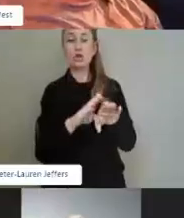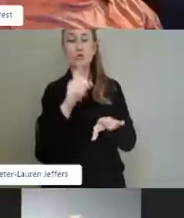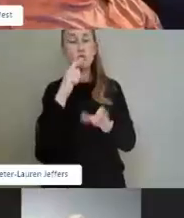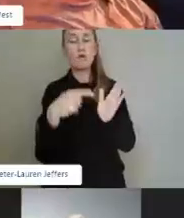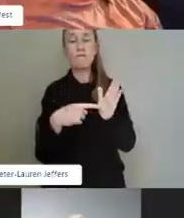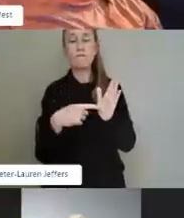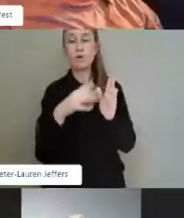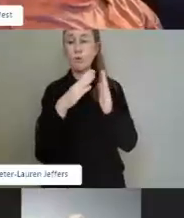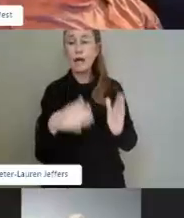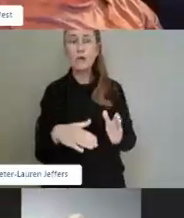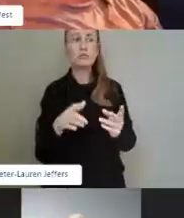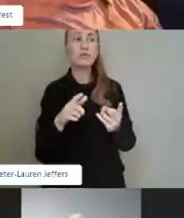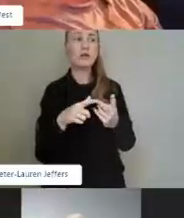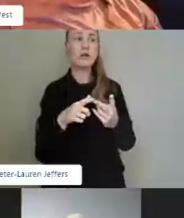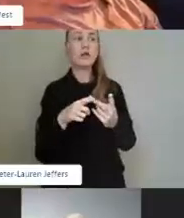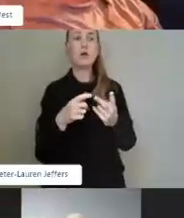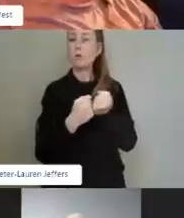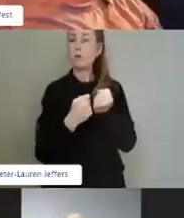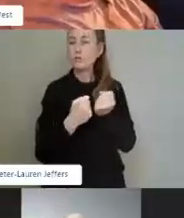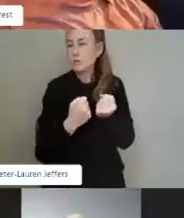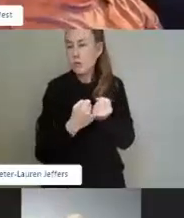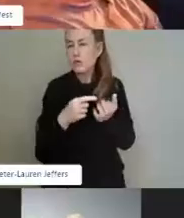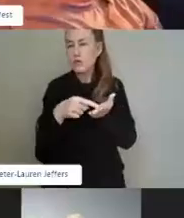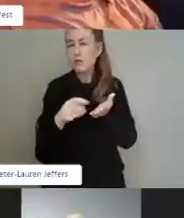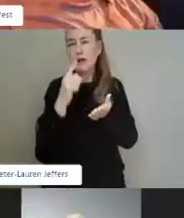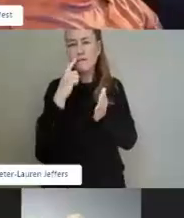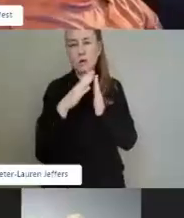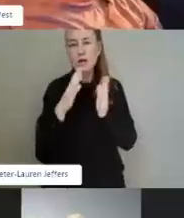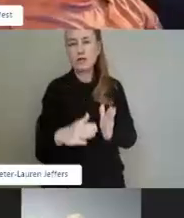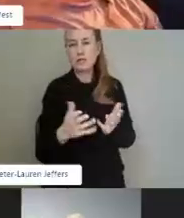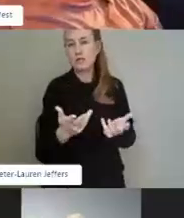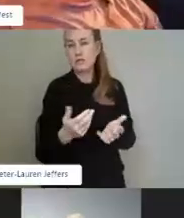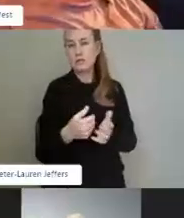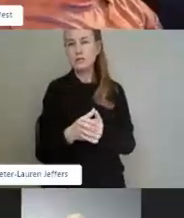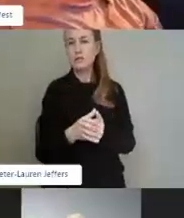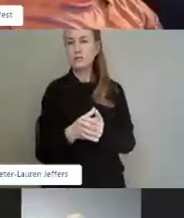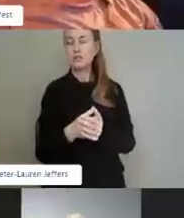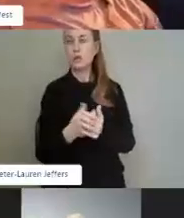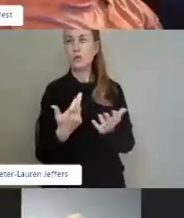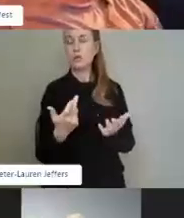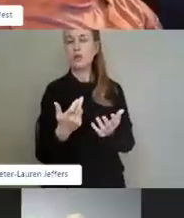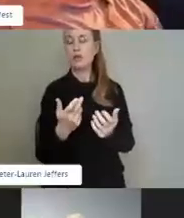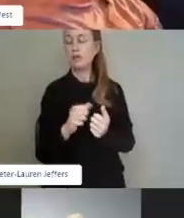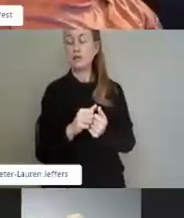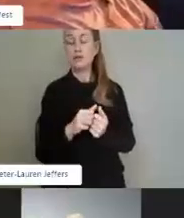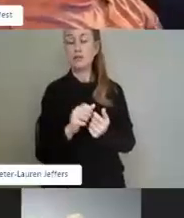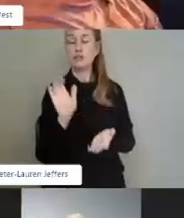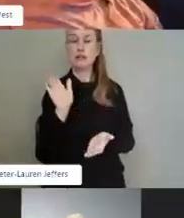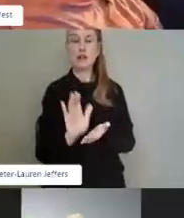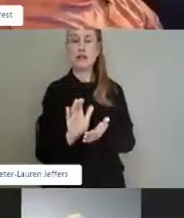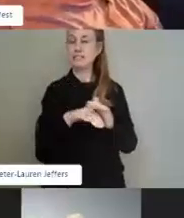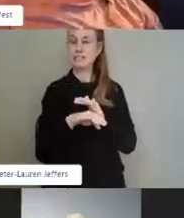or any kind of supports to pay for housing. So, and then there is even less